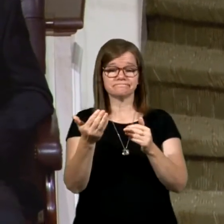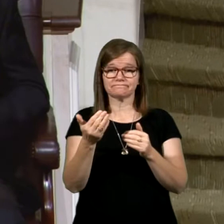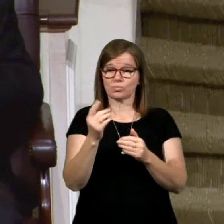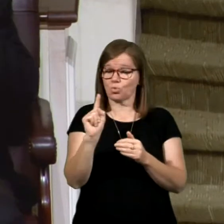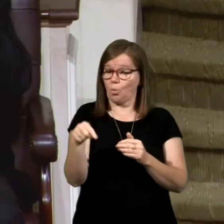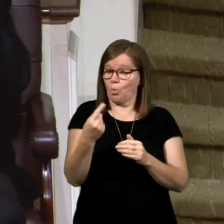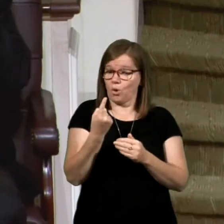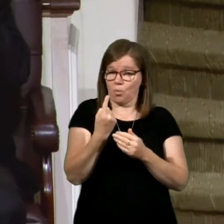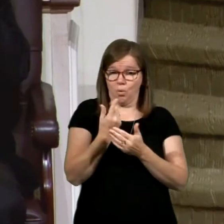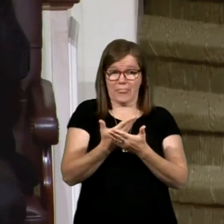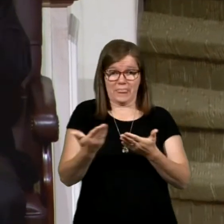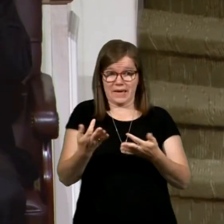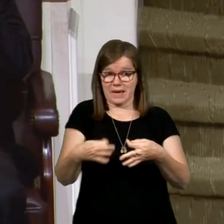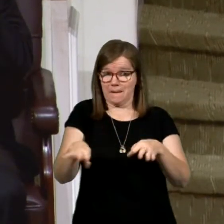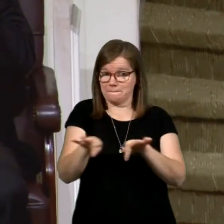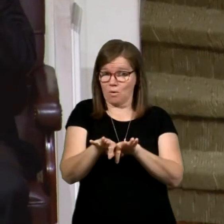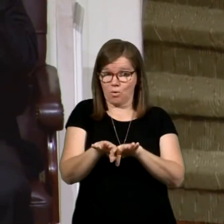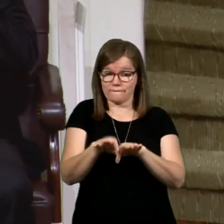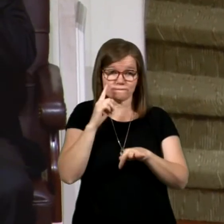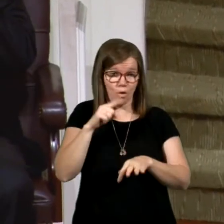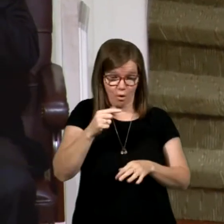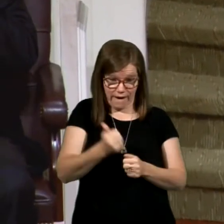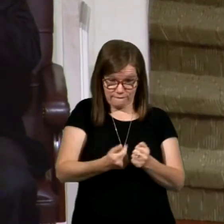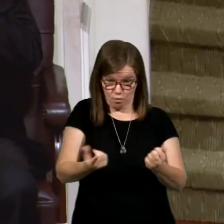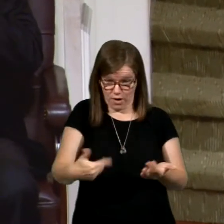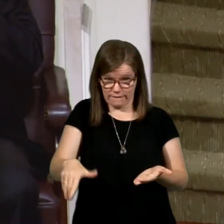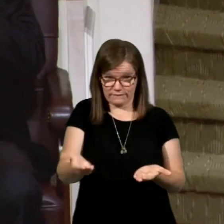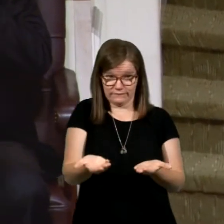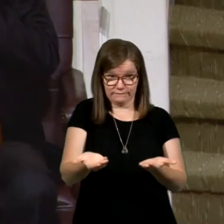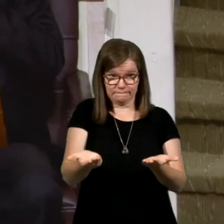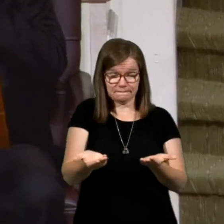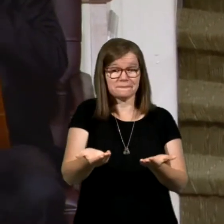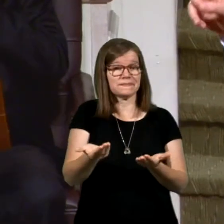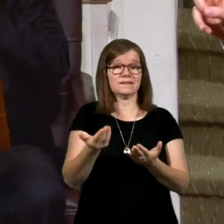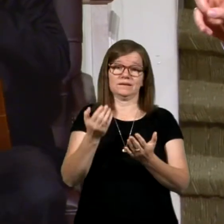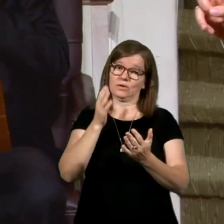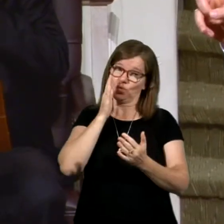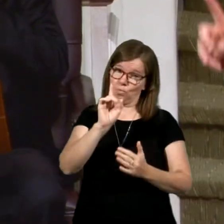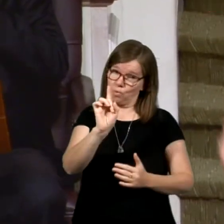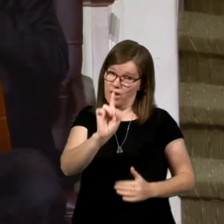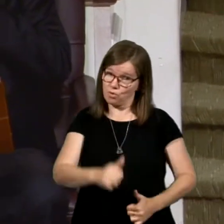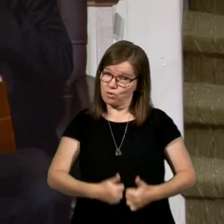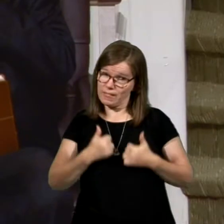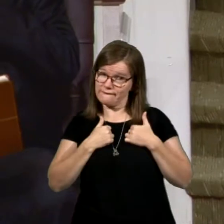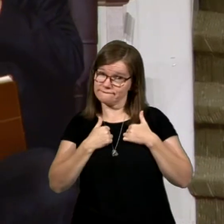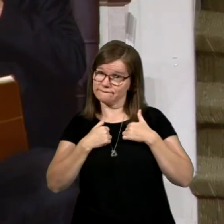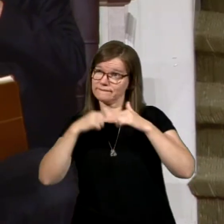one of us is where we live, in heaven with God or in hell without Him.